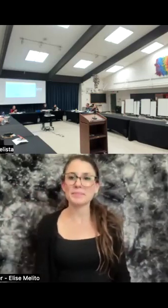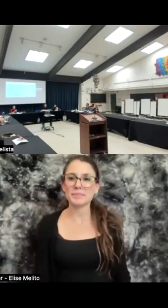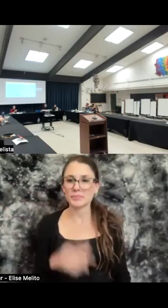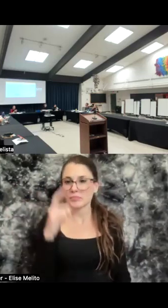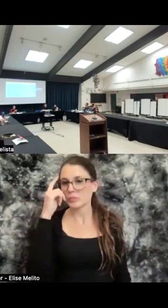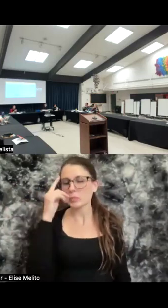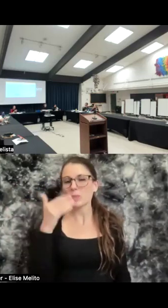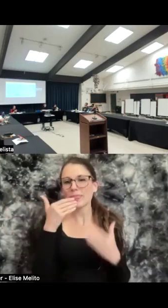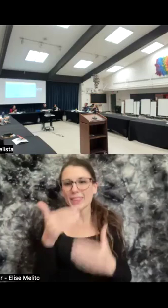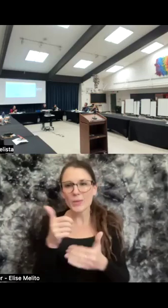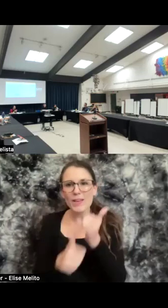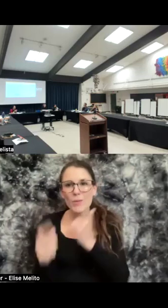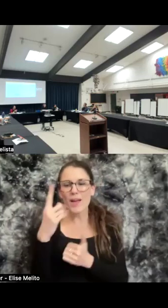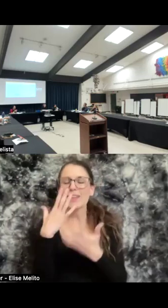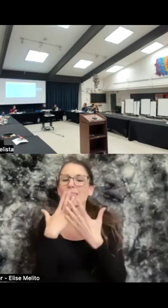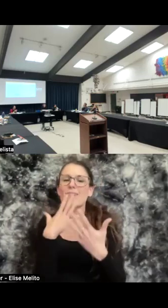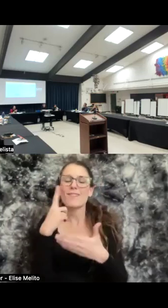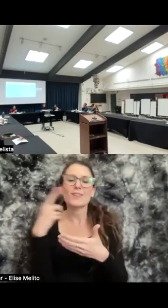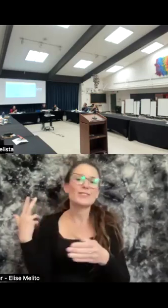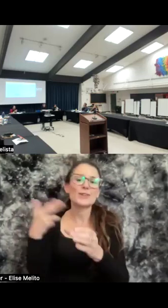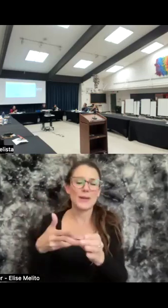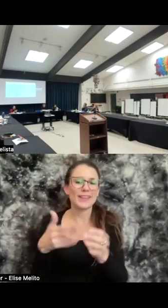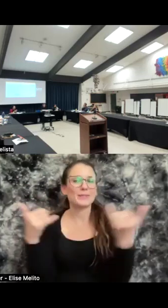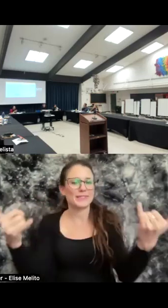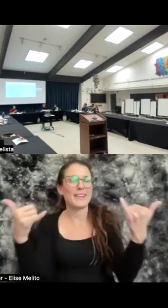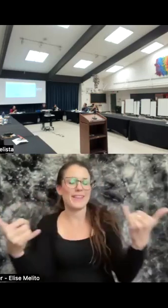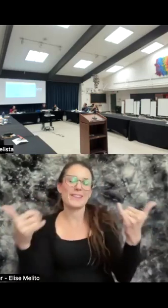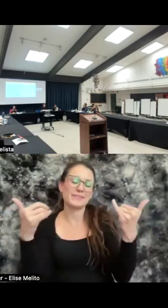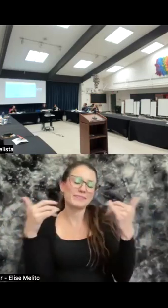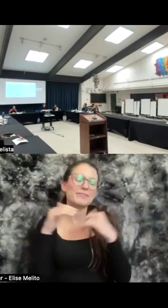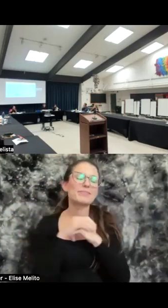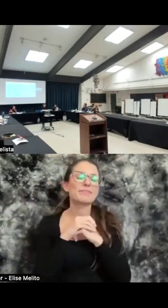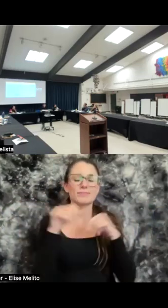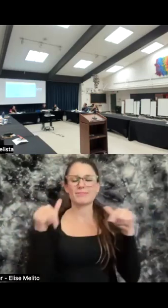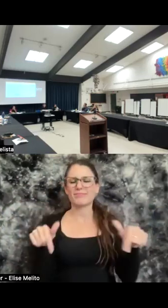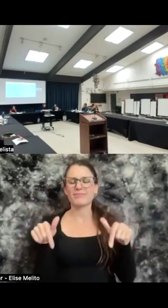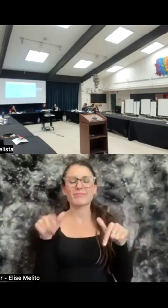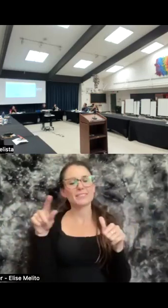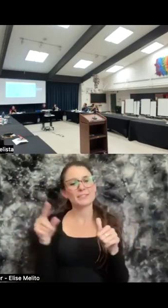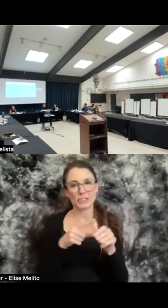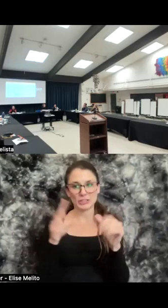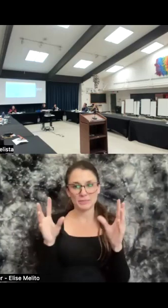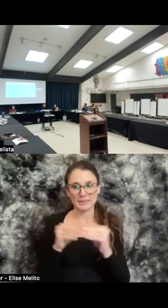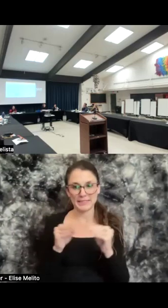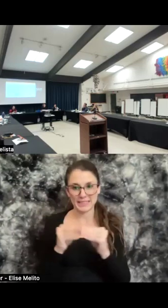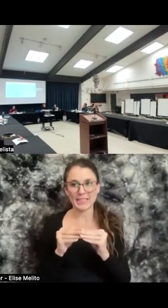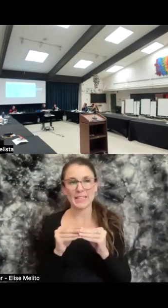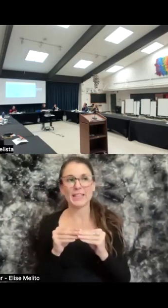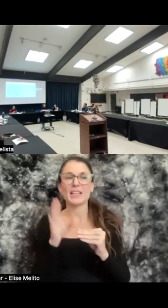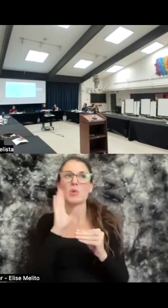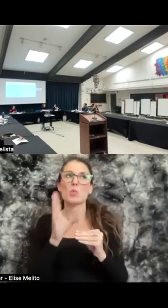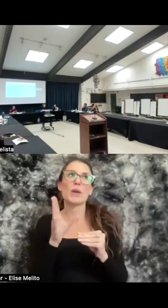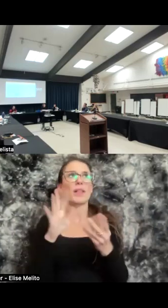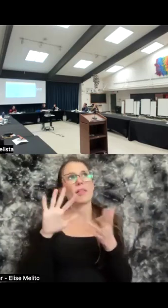Well, thank you, everybody, and thank you for joining us today. This is kind of our first meeting that we